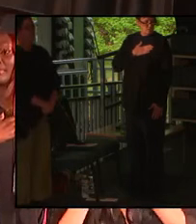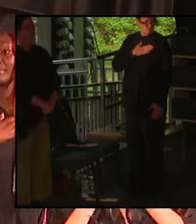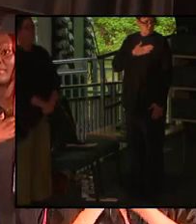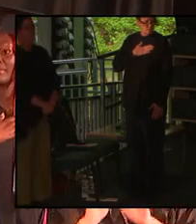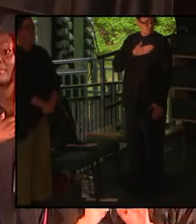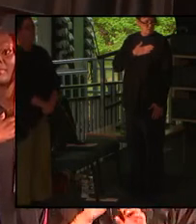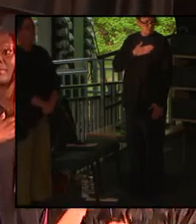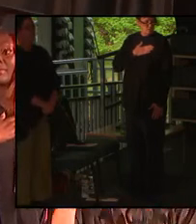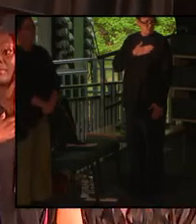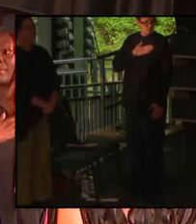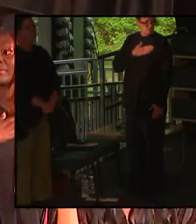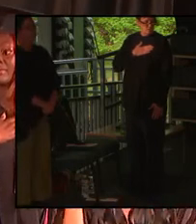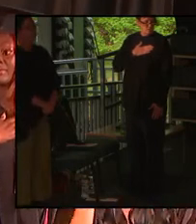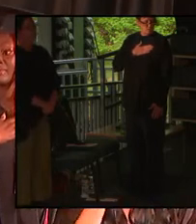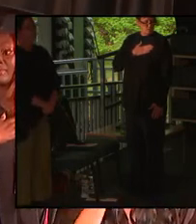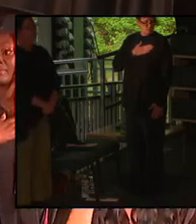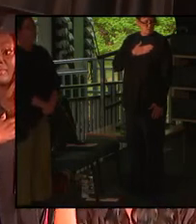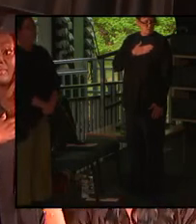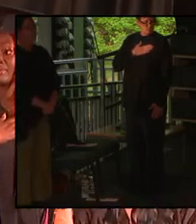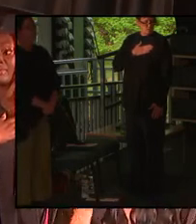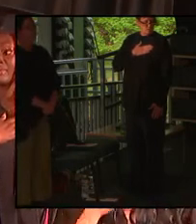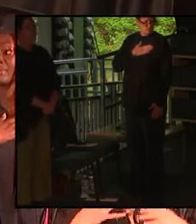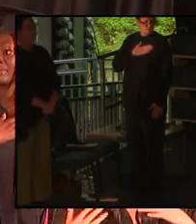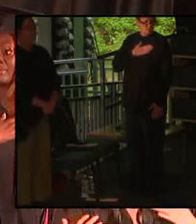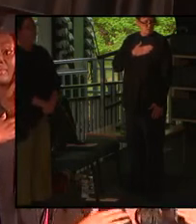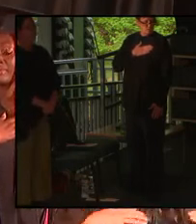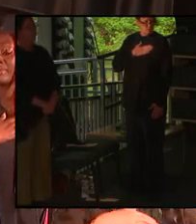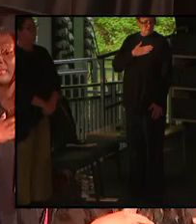bright stars through the